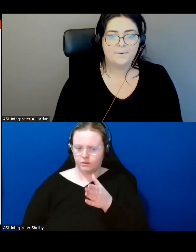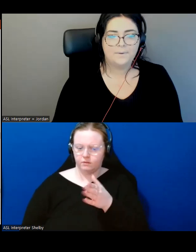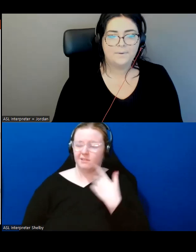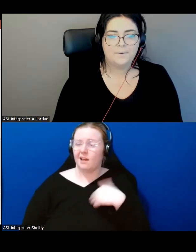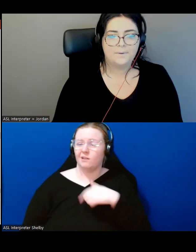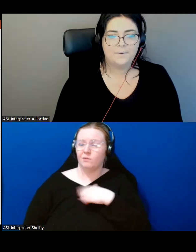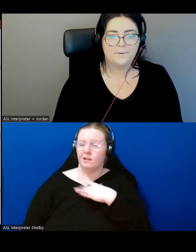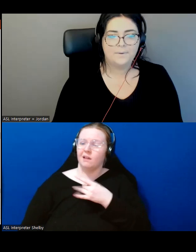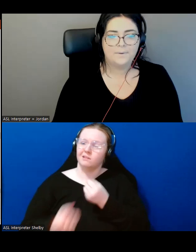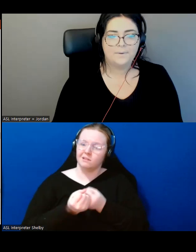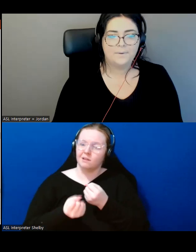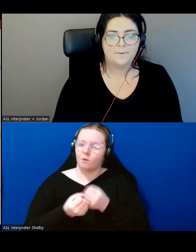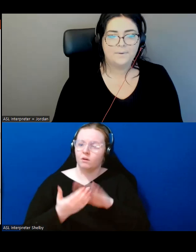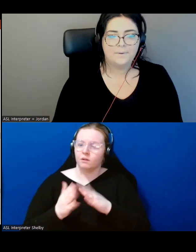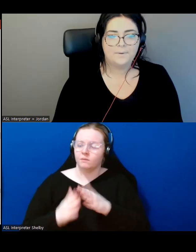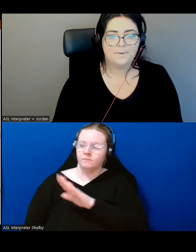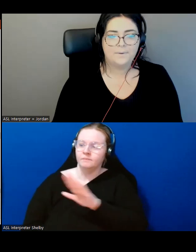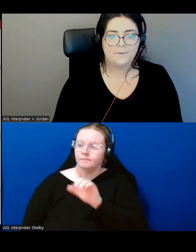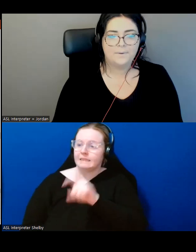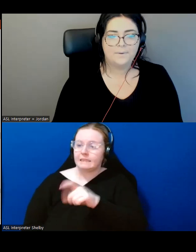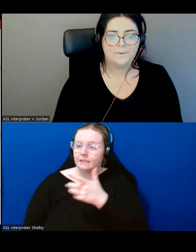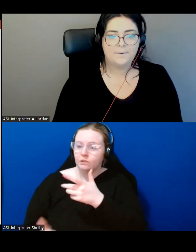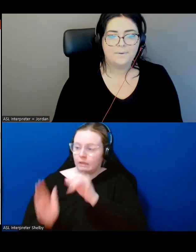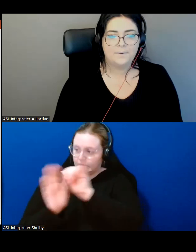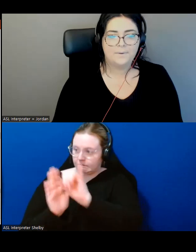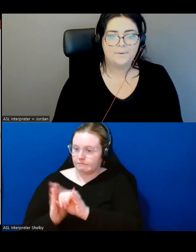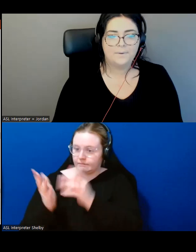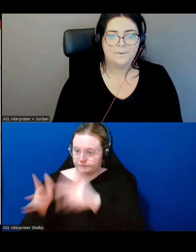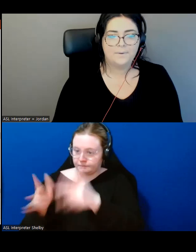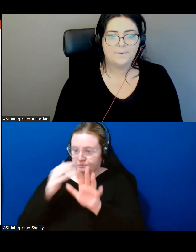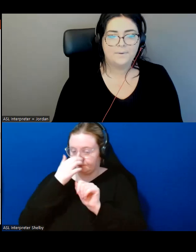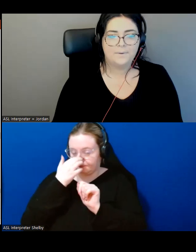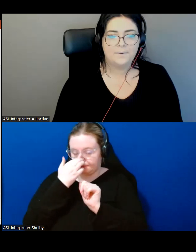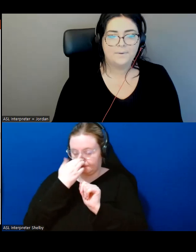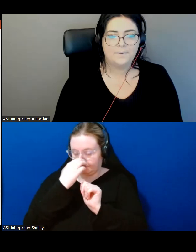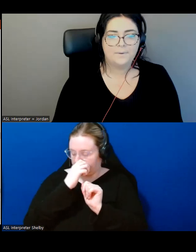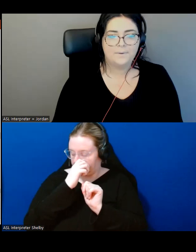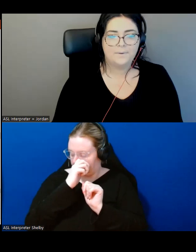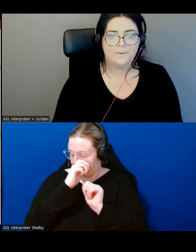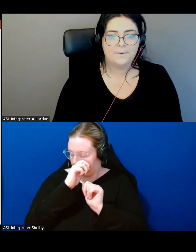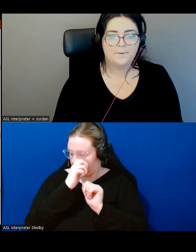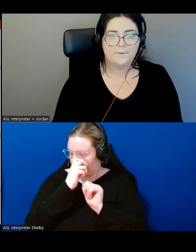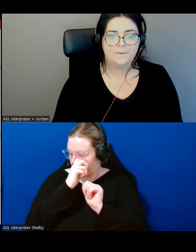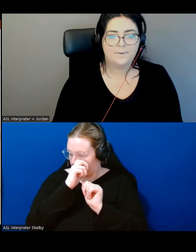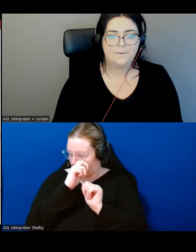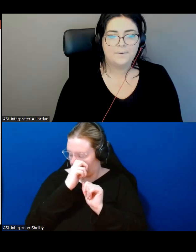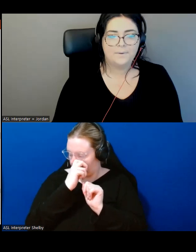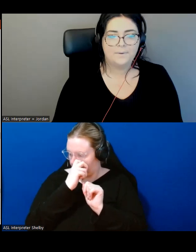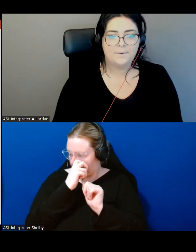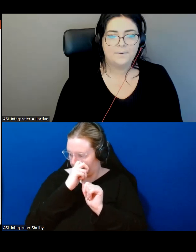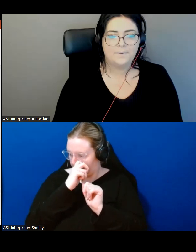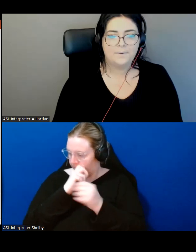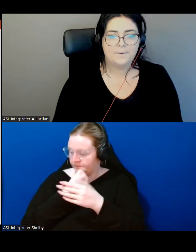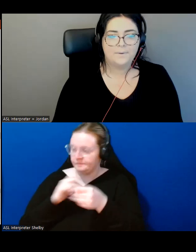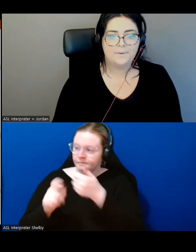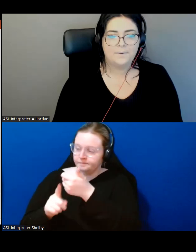their needs and have the capacity or at least the initiative to tackle those issues on their own. And